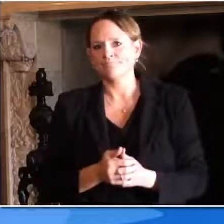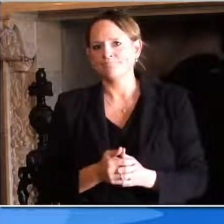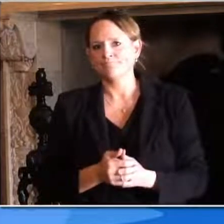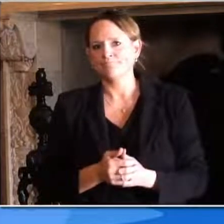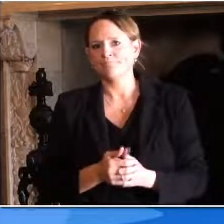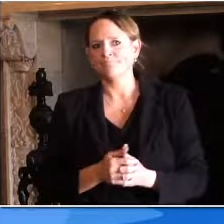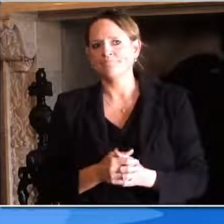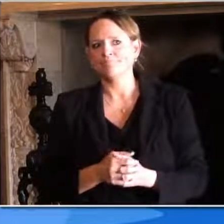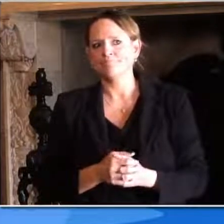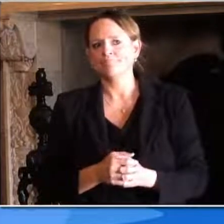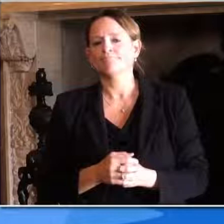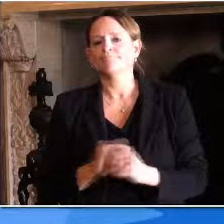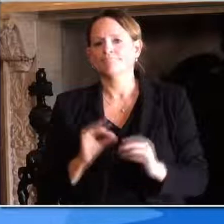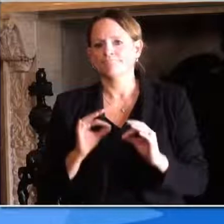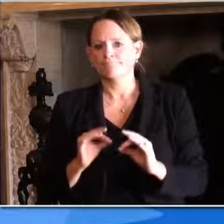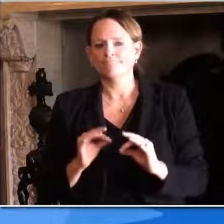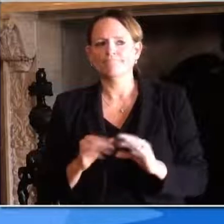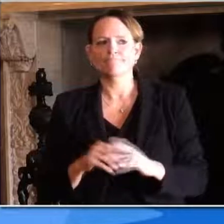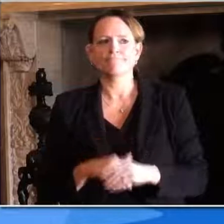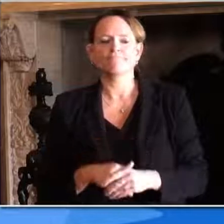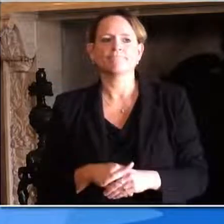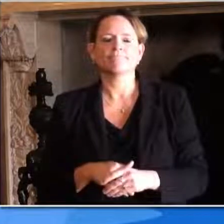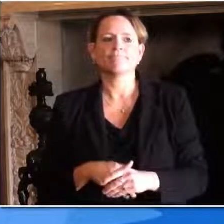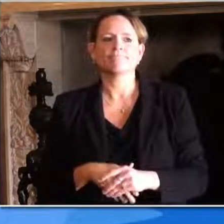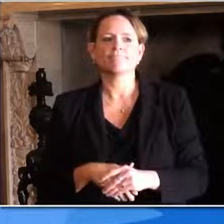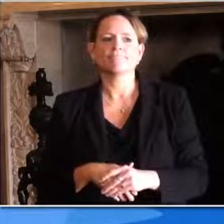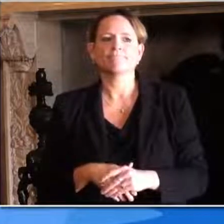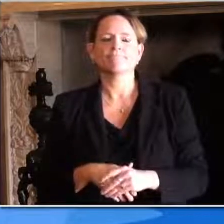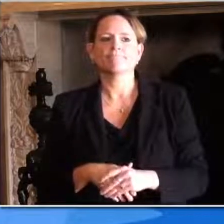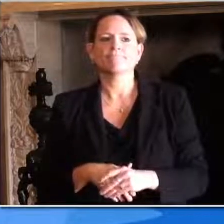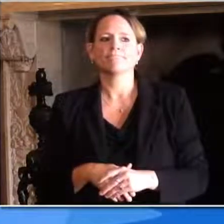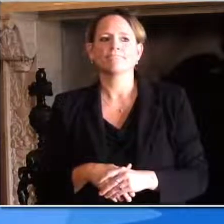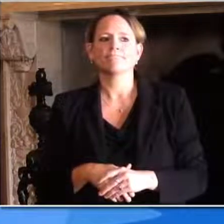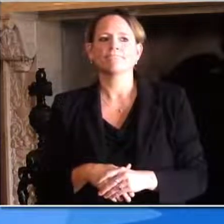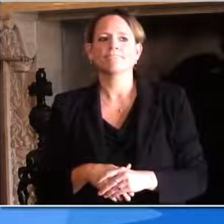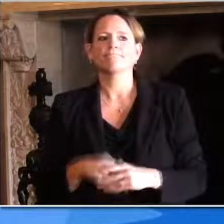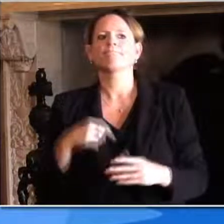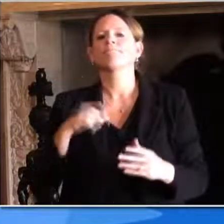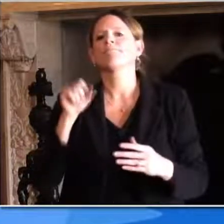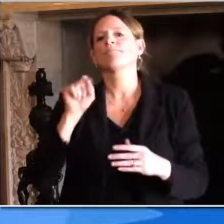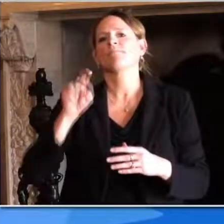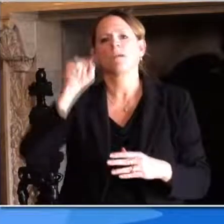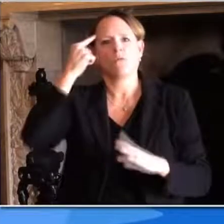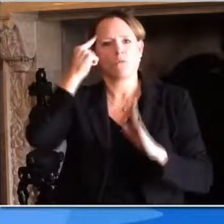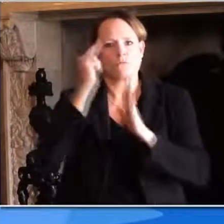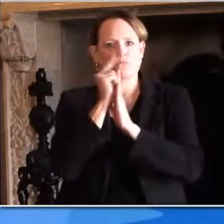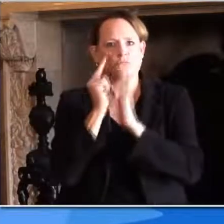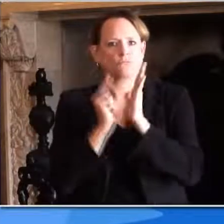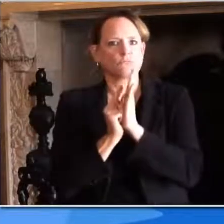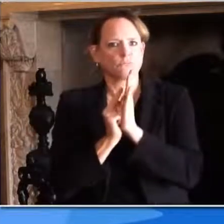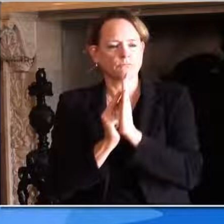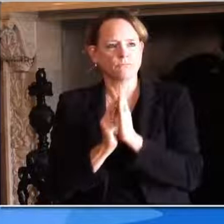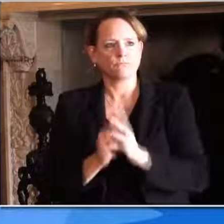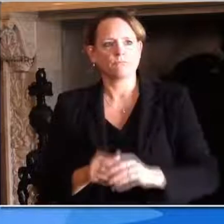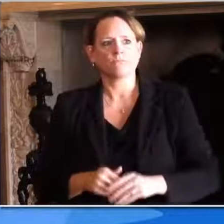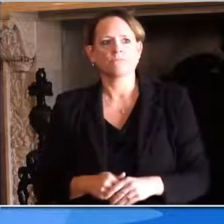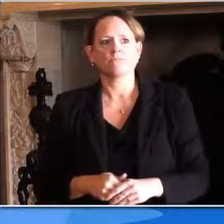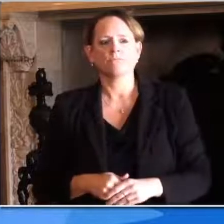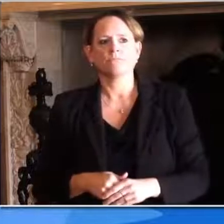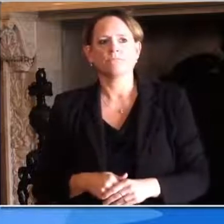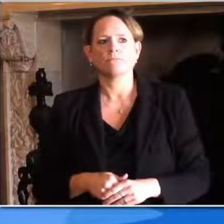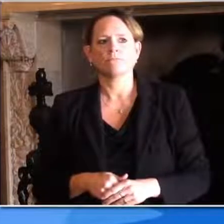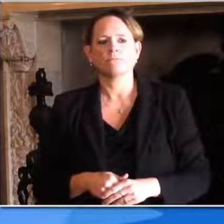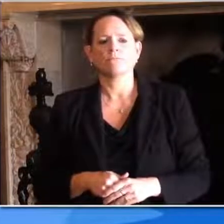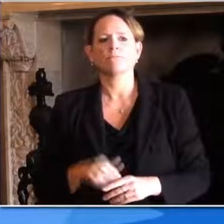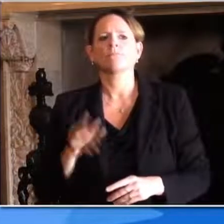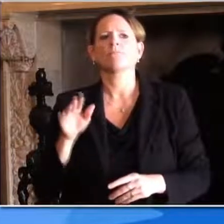Hi, good afternoon. This question is likely for Ryan Nelson-Stewin. As you guys have all said, there are going to be people that don't